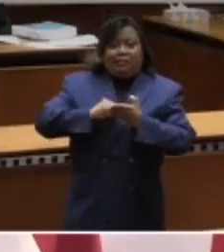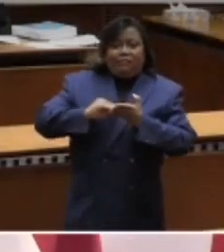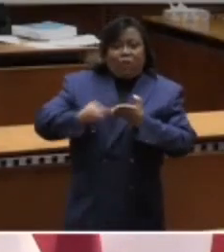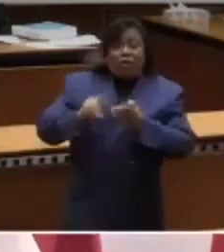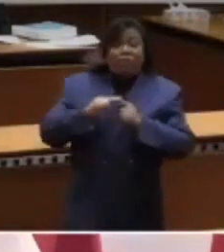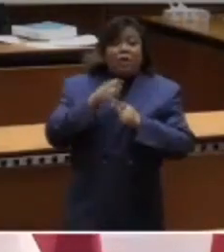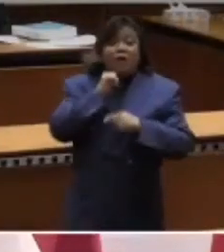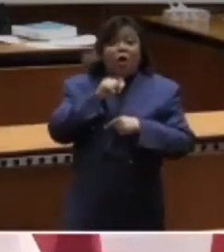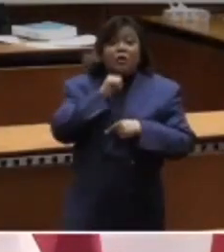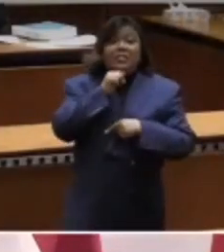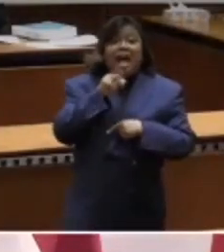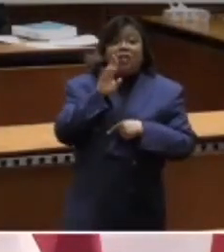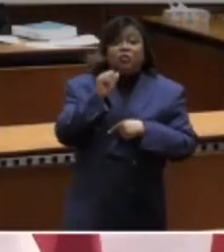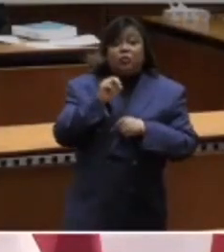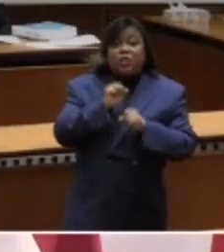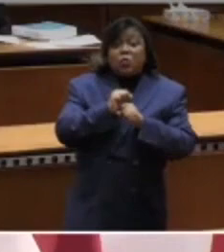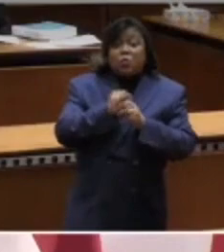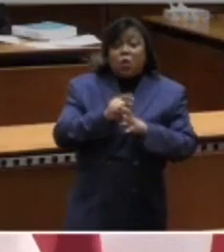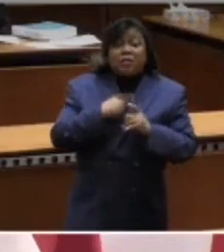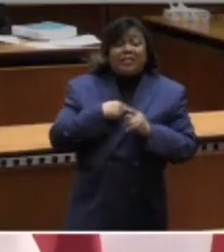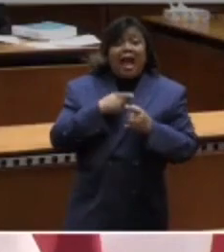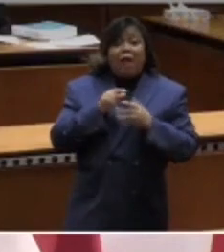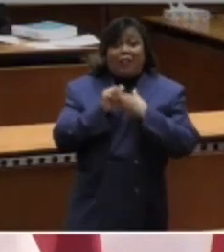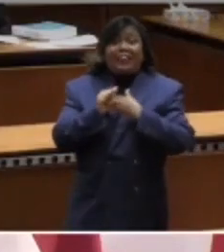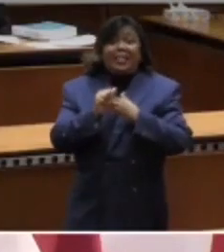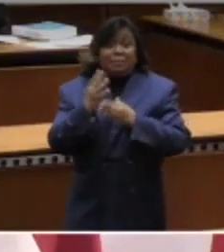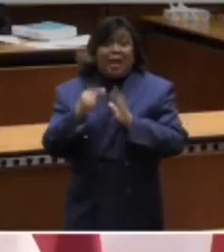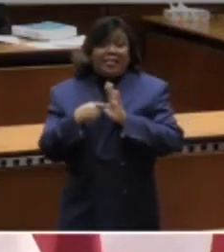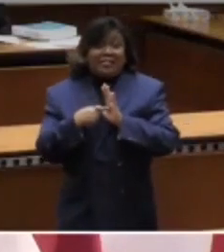all non-union workers. And I will lead by